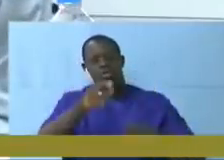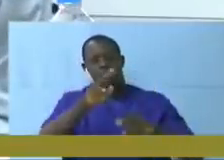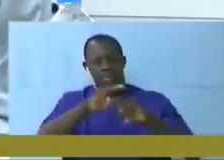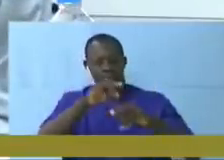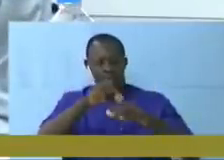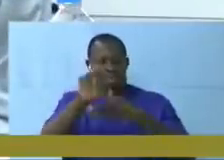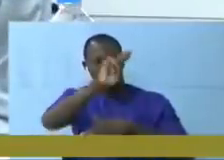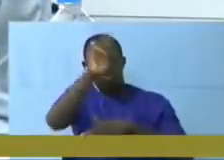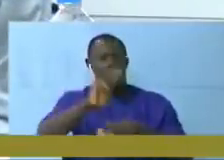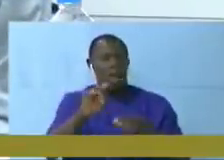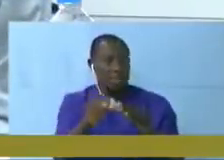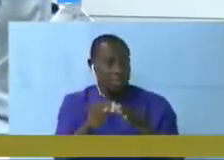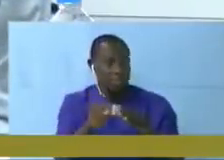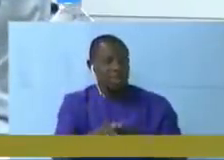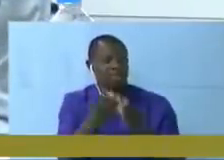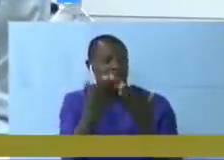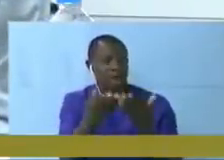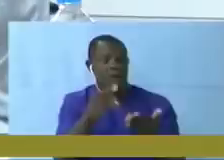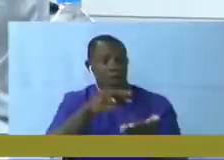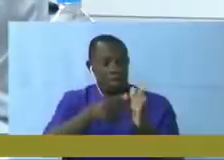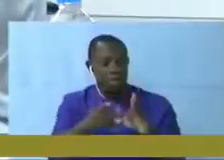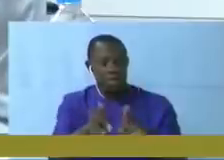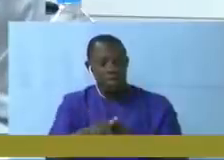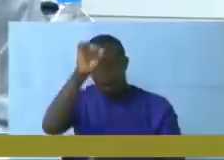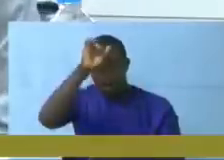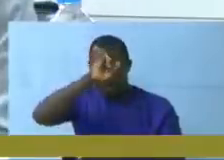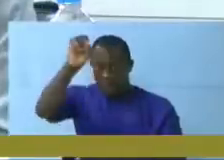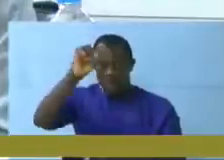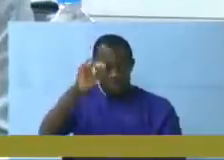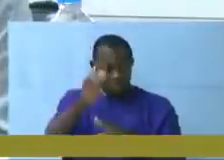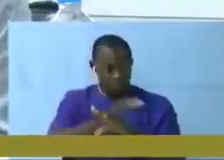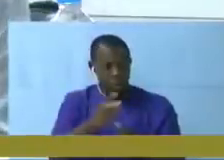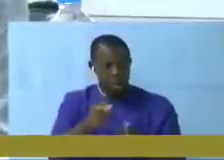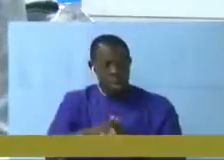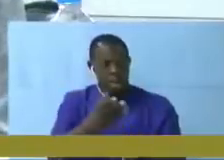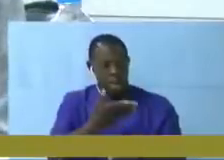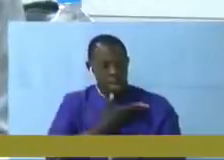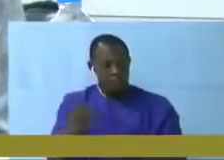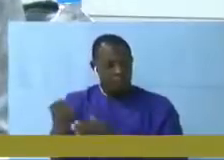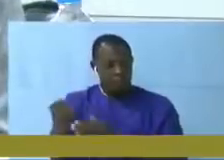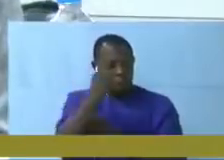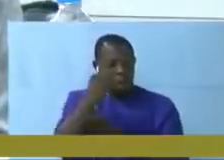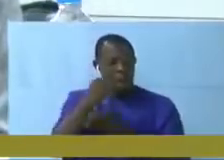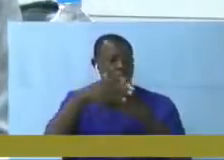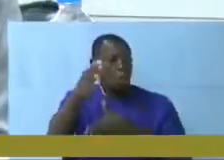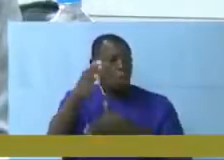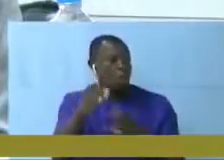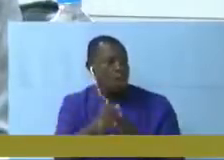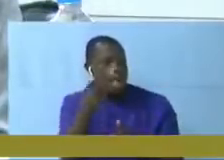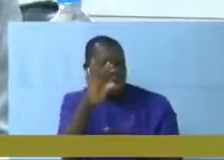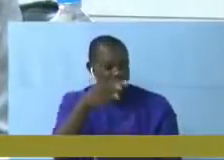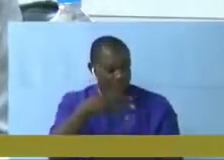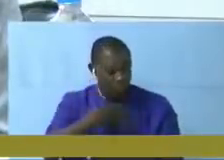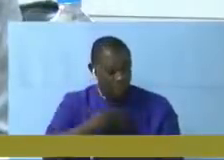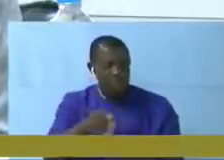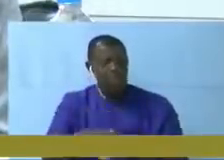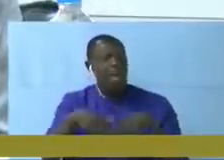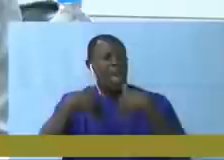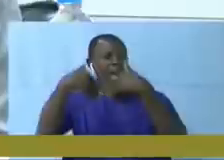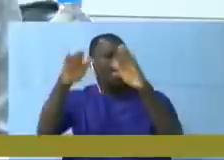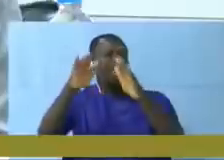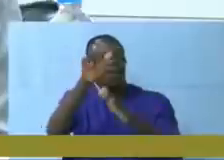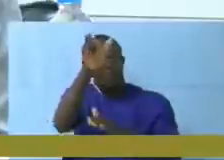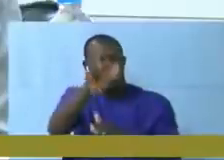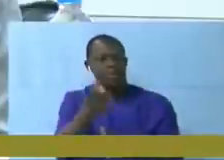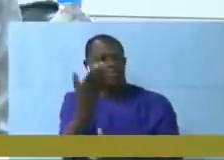your seat. Lim fa do wax rek moy ñaari nit ñum tuddu nonu daf leen jël muy misal ne ñoyu ay député lañ won waye